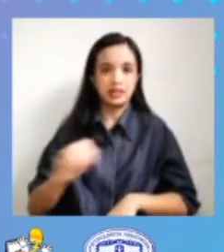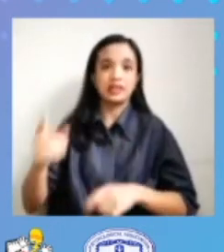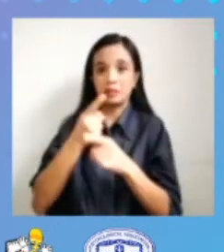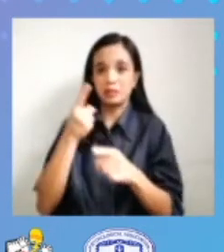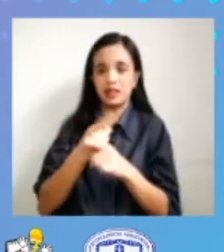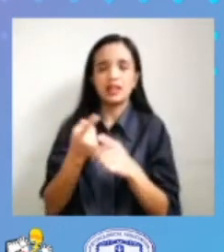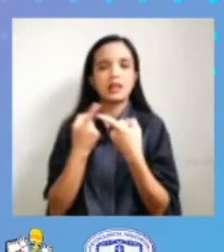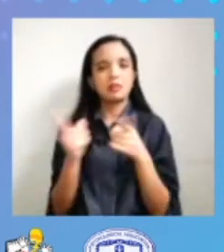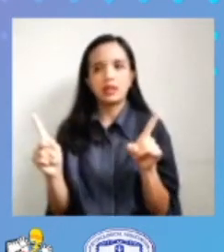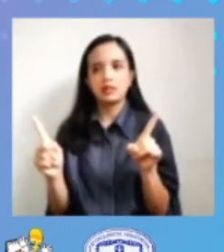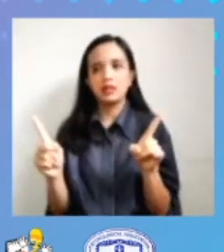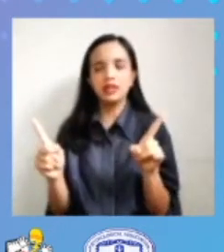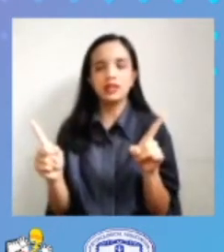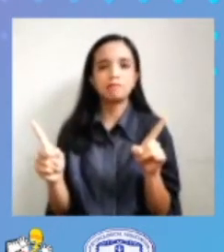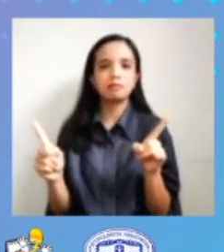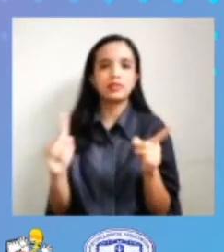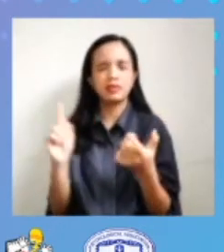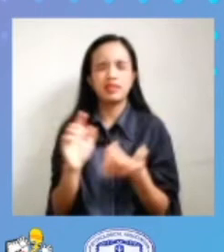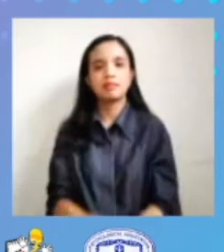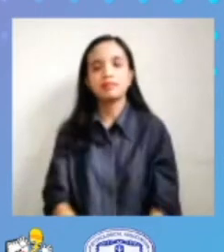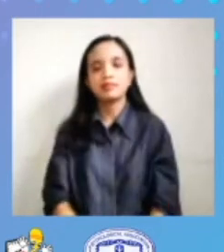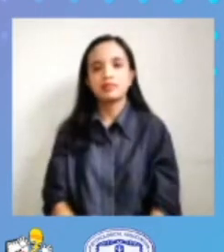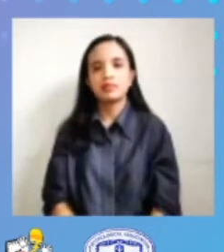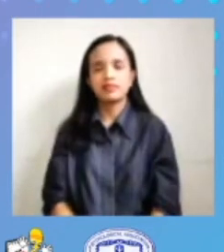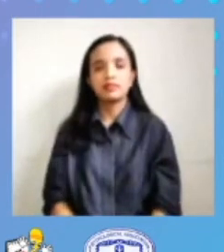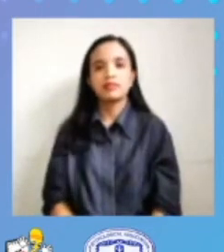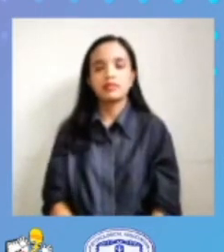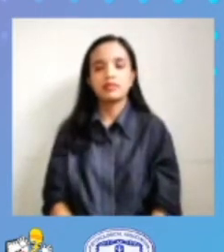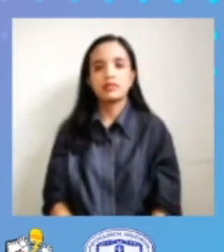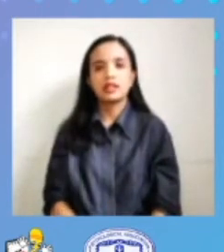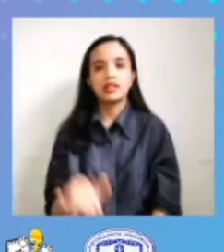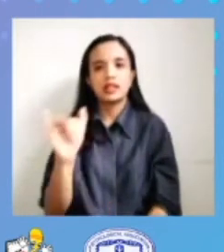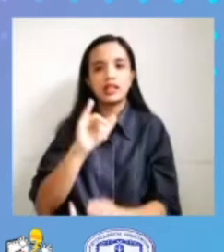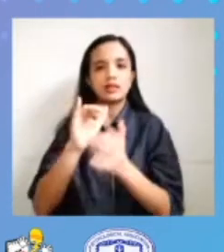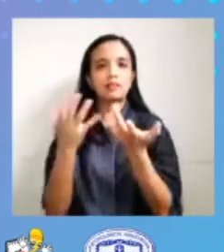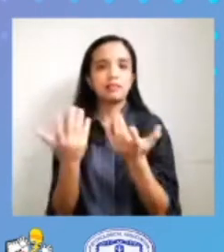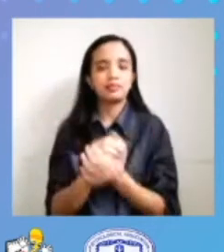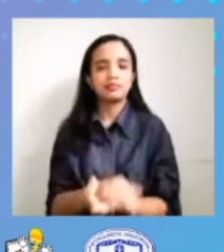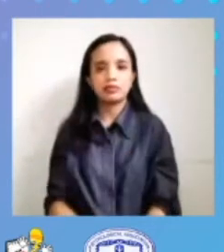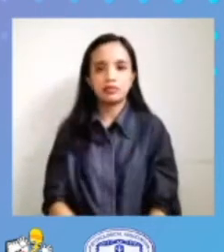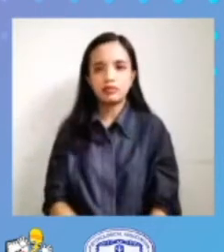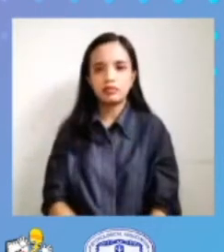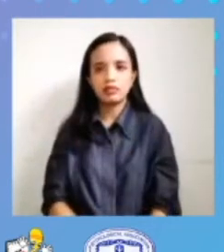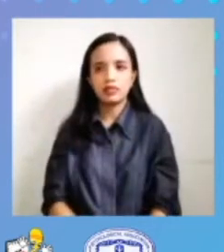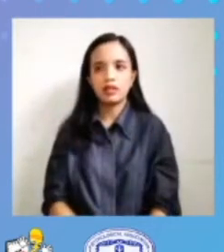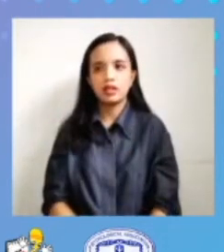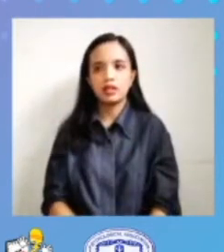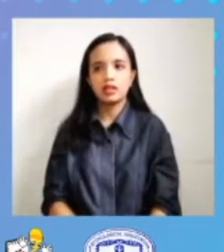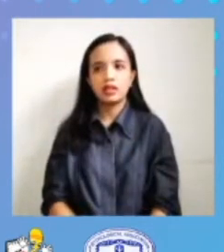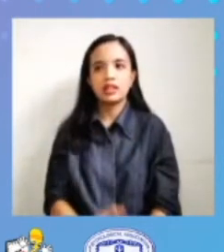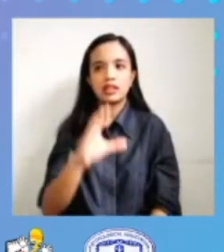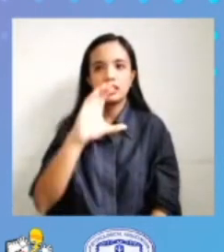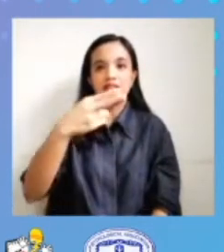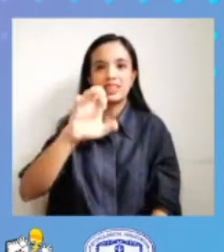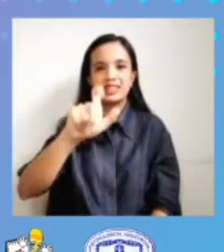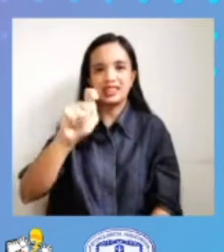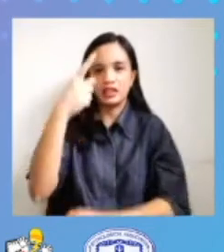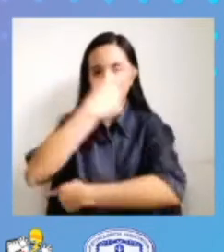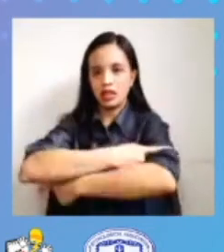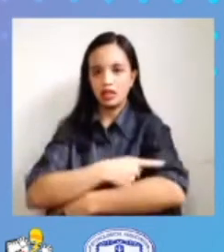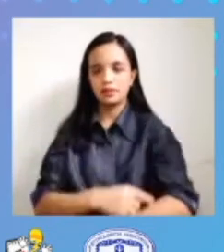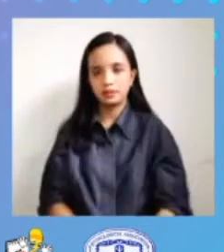active, how active are you? So then you can check that. And then from there, you